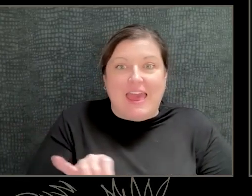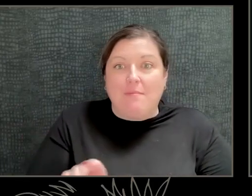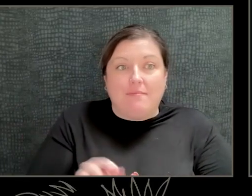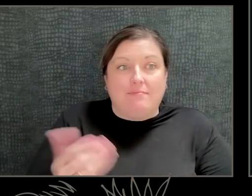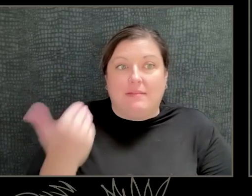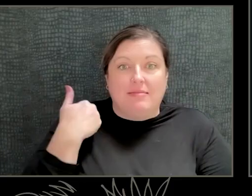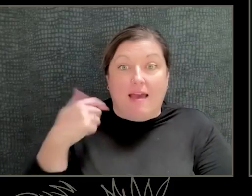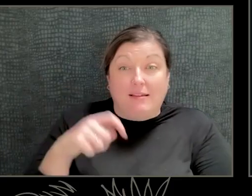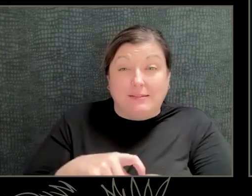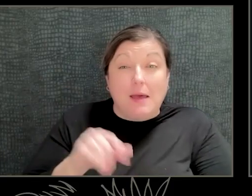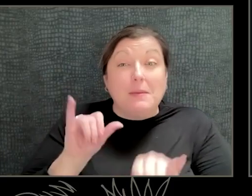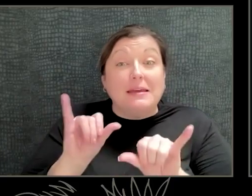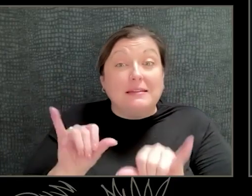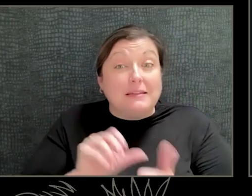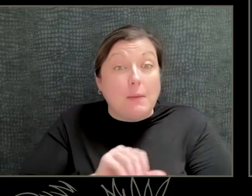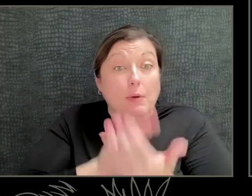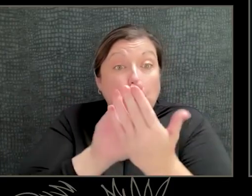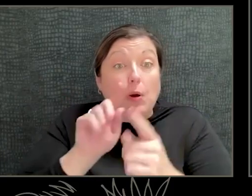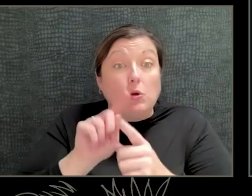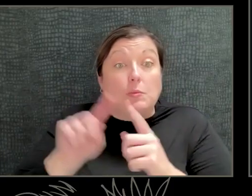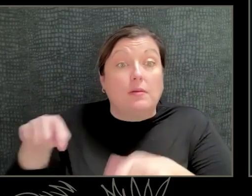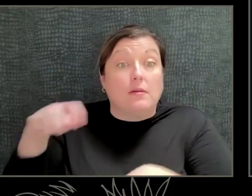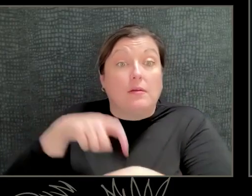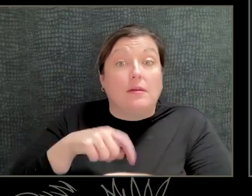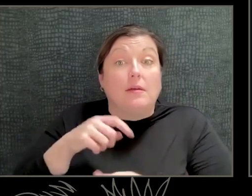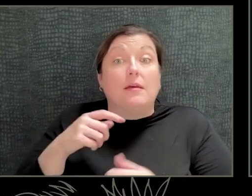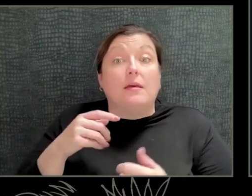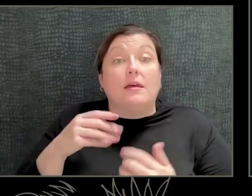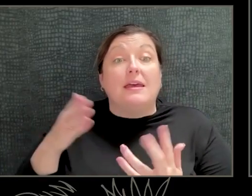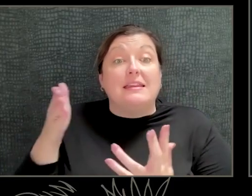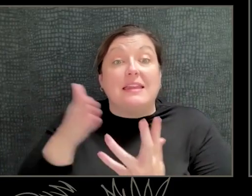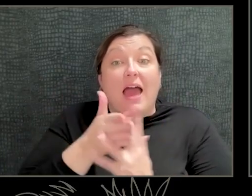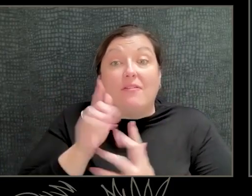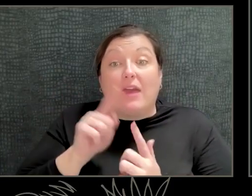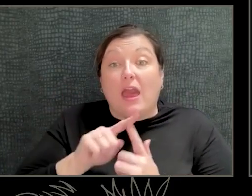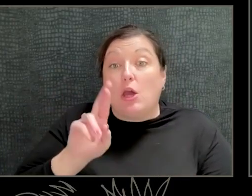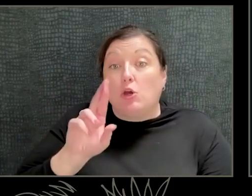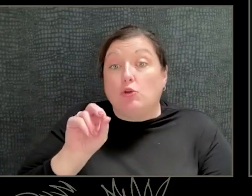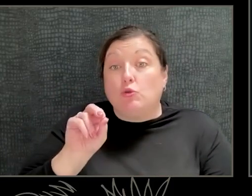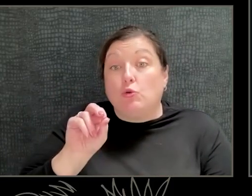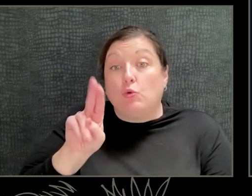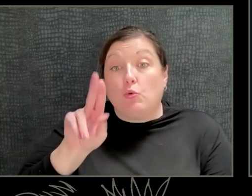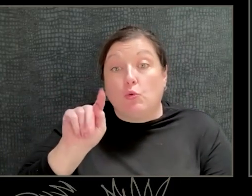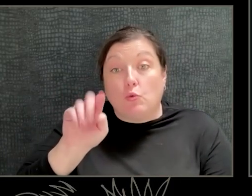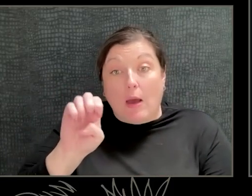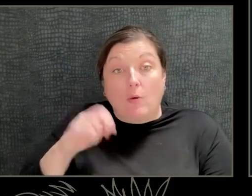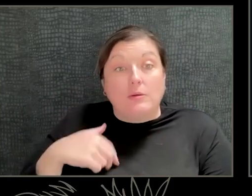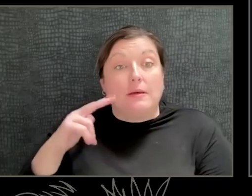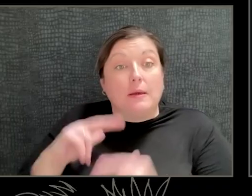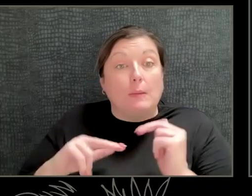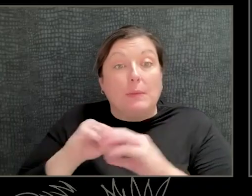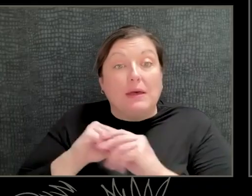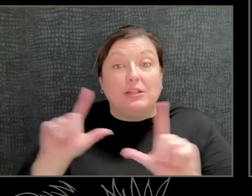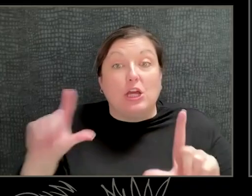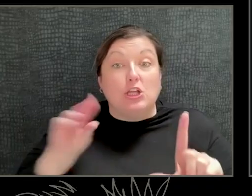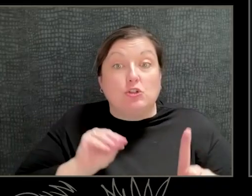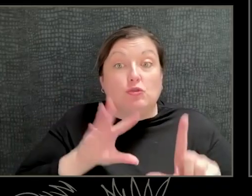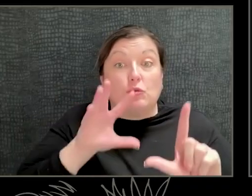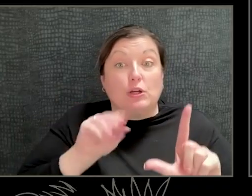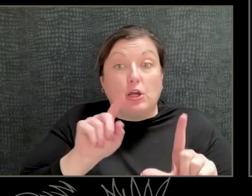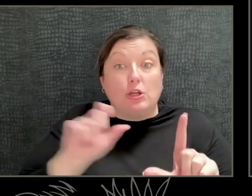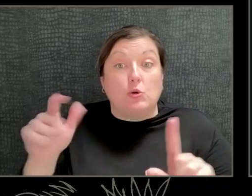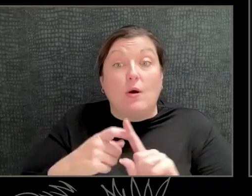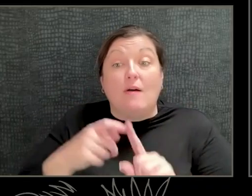approach, but this time we'll navigate to the route, and we'll use the built-in screenshot tool that comes directly from